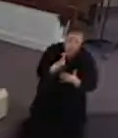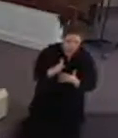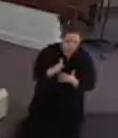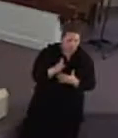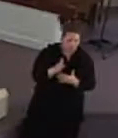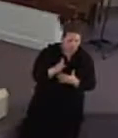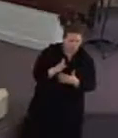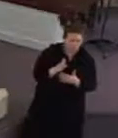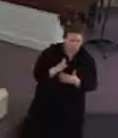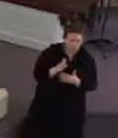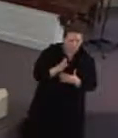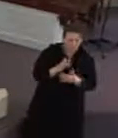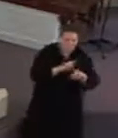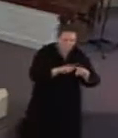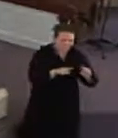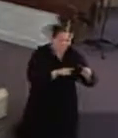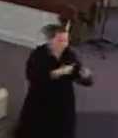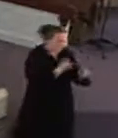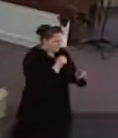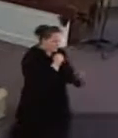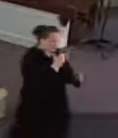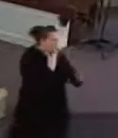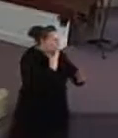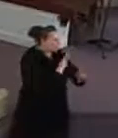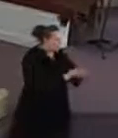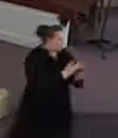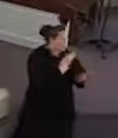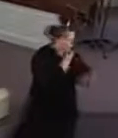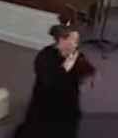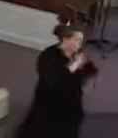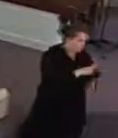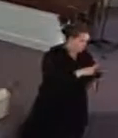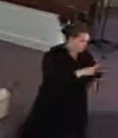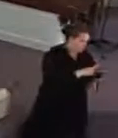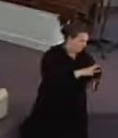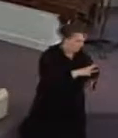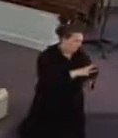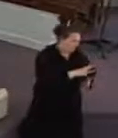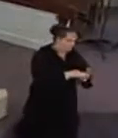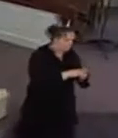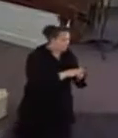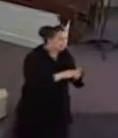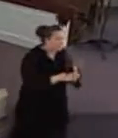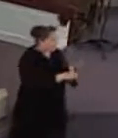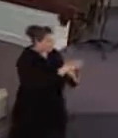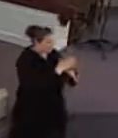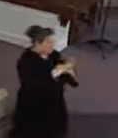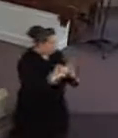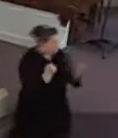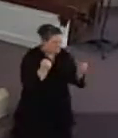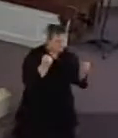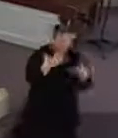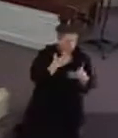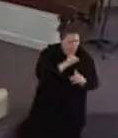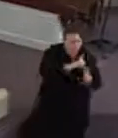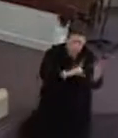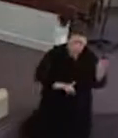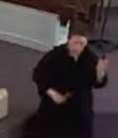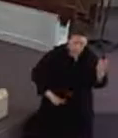But it is not well with the wicked, nor will he prolong his days, which are as a shadow, because he does not fear the Lord."